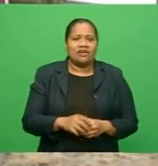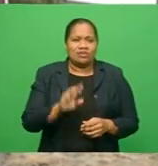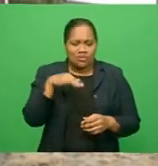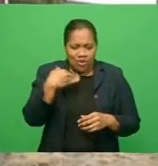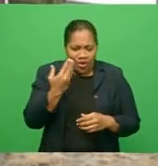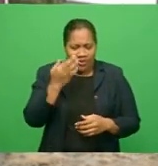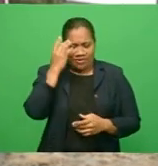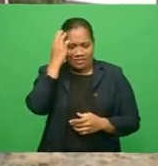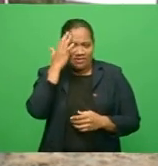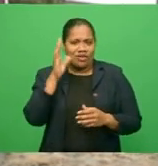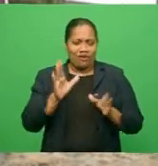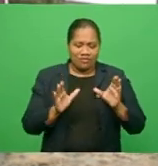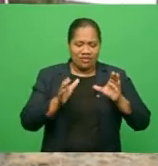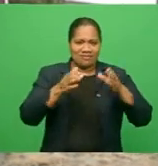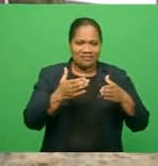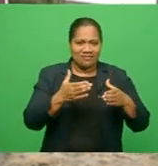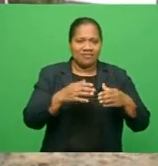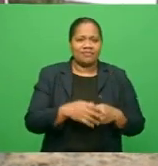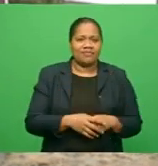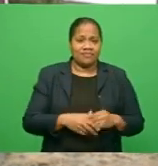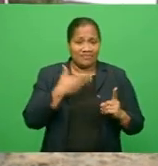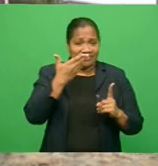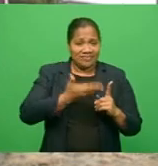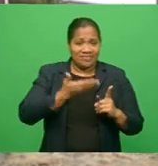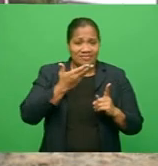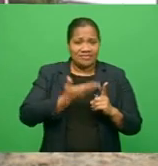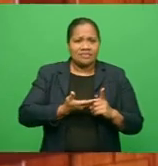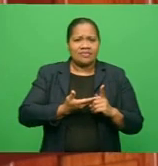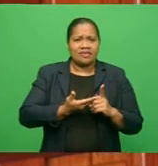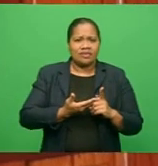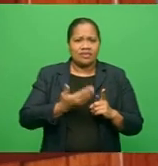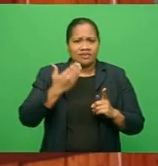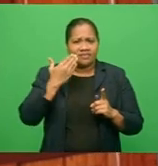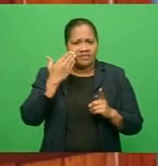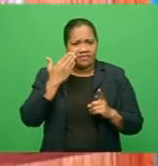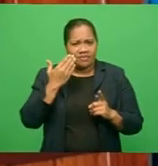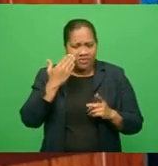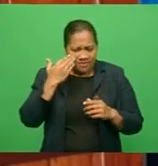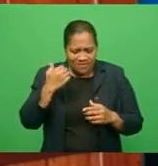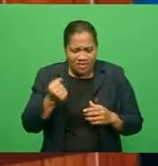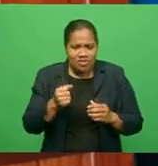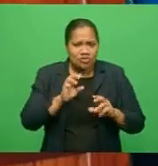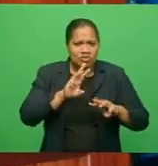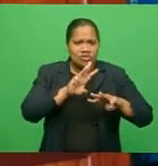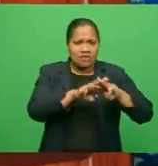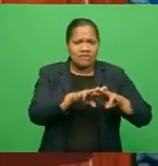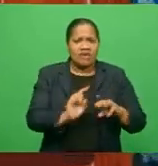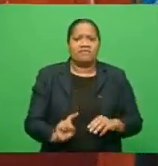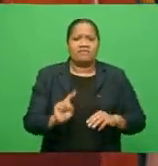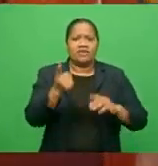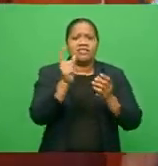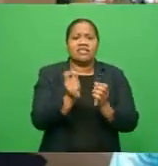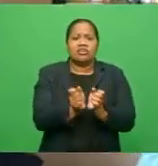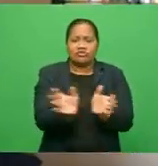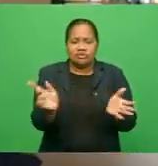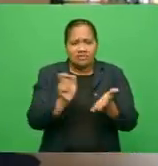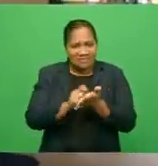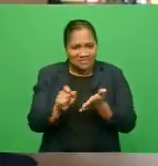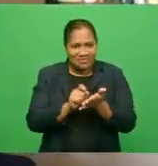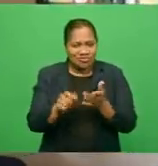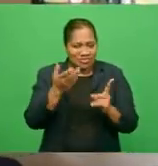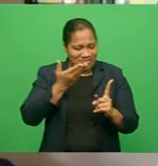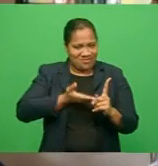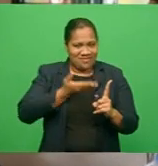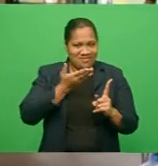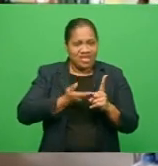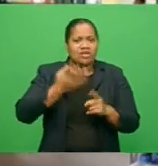party. Tambaiwalu was instrumental in founding Sedelpa and was the party's first General Secretary. He had also recently